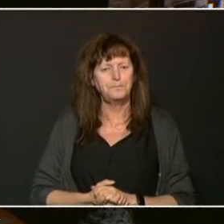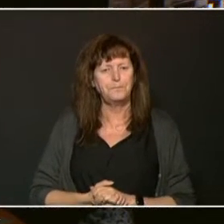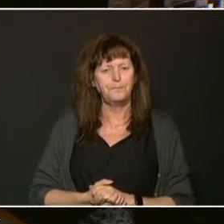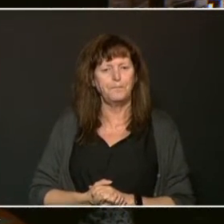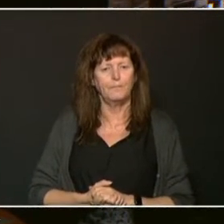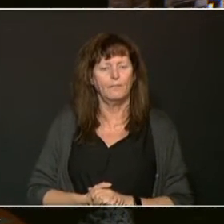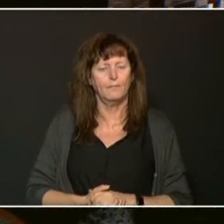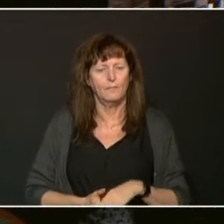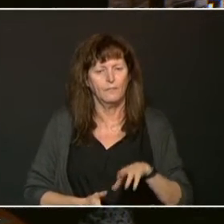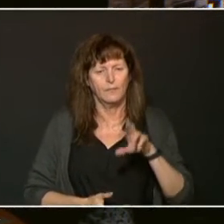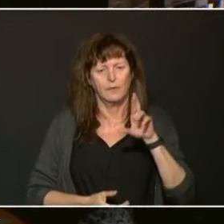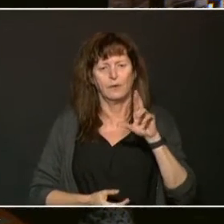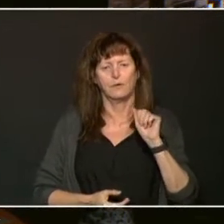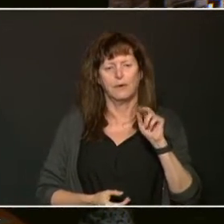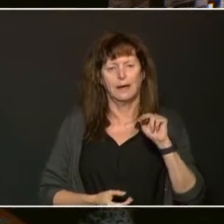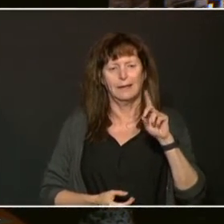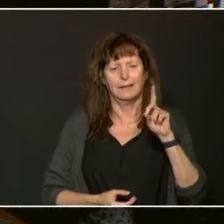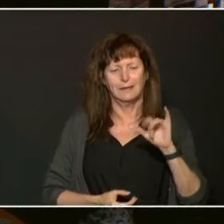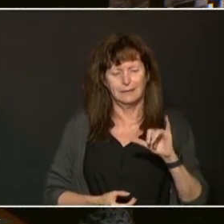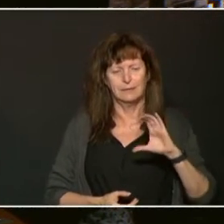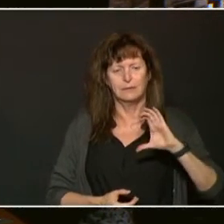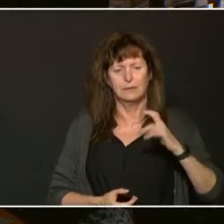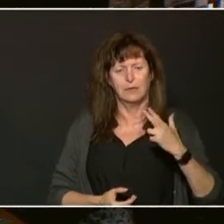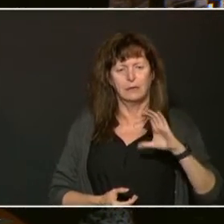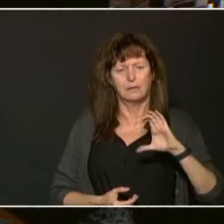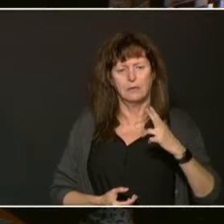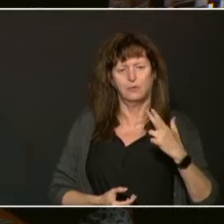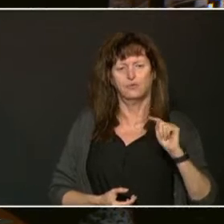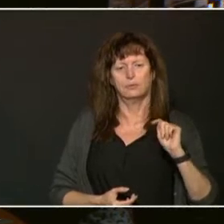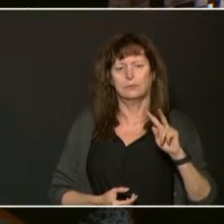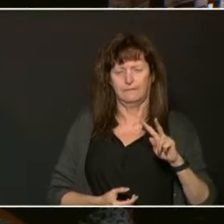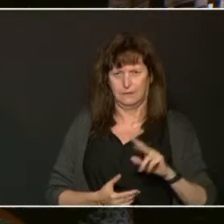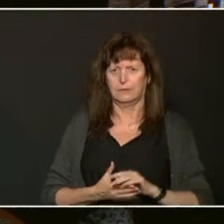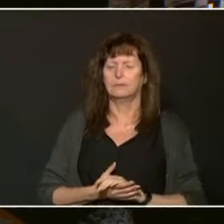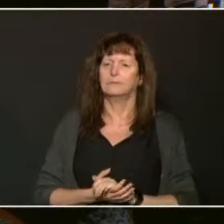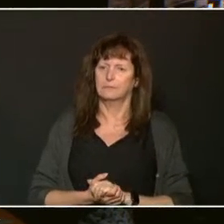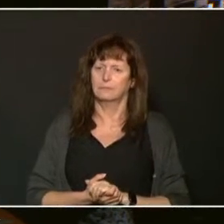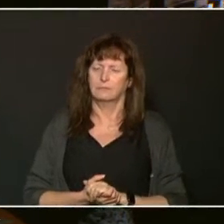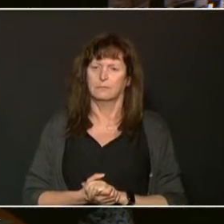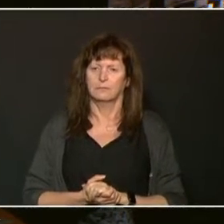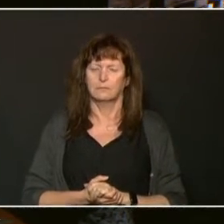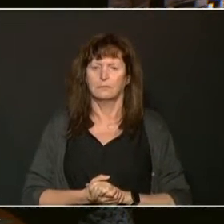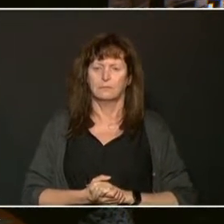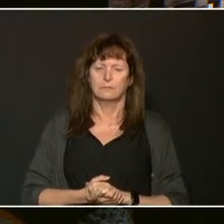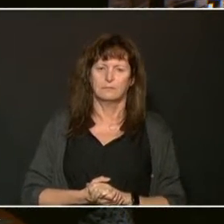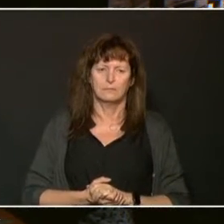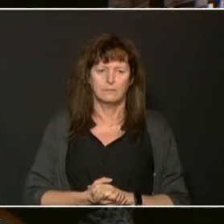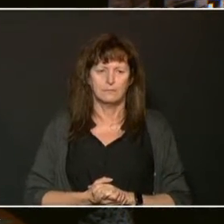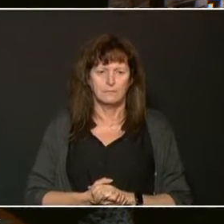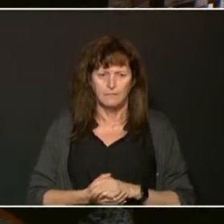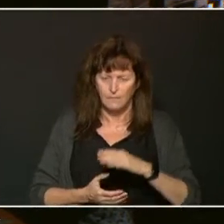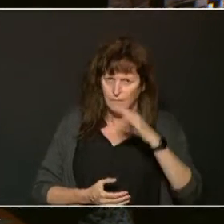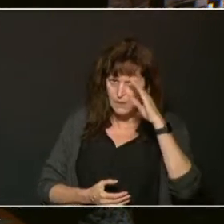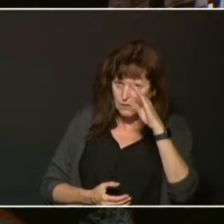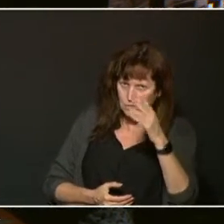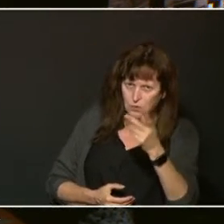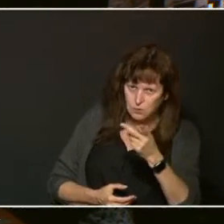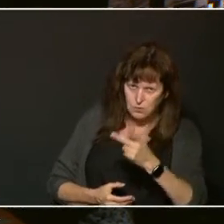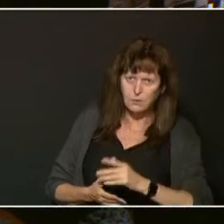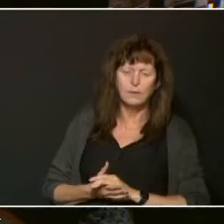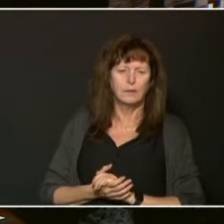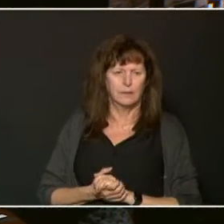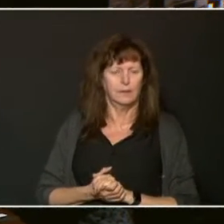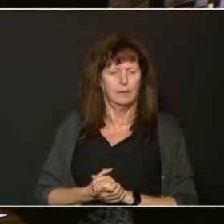from CHCH-TV. Randy, please go ahead. Hi, doctors. You seem to be saying that we